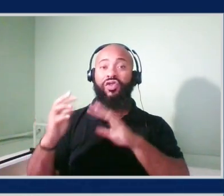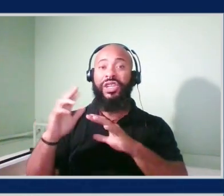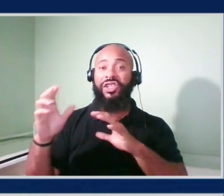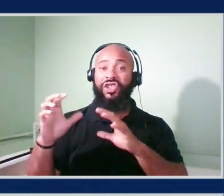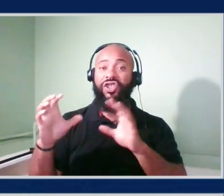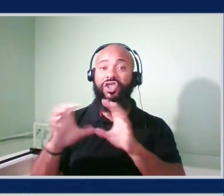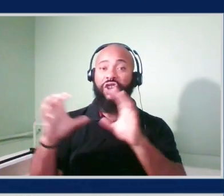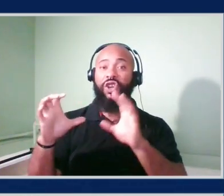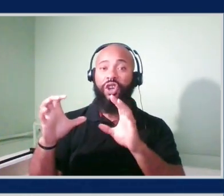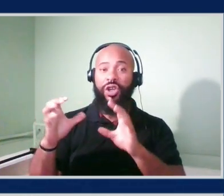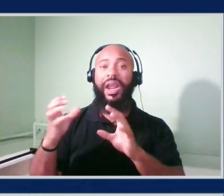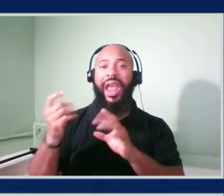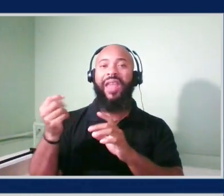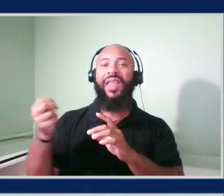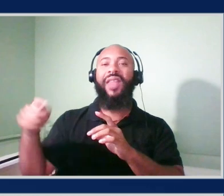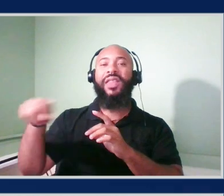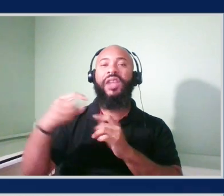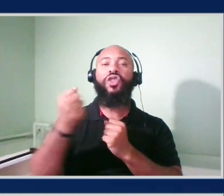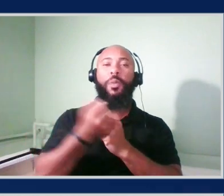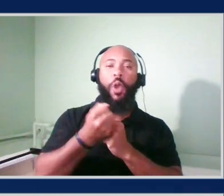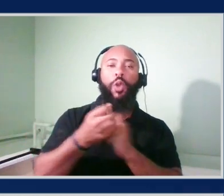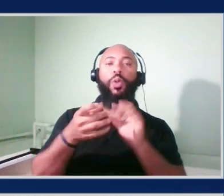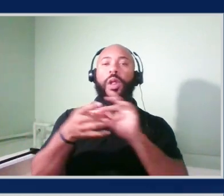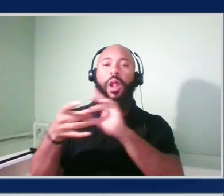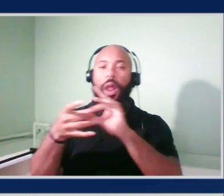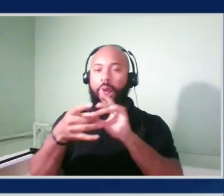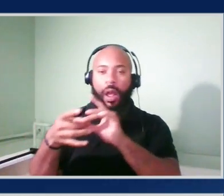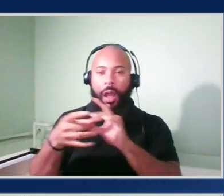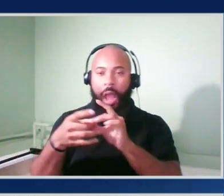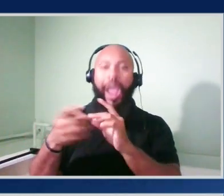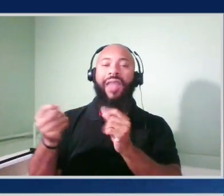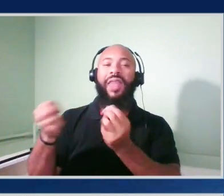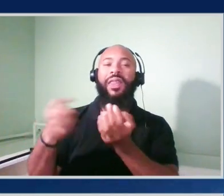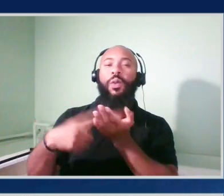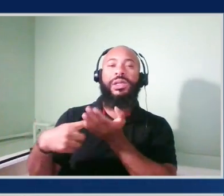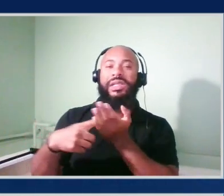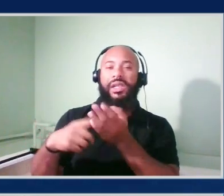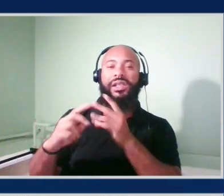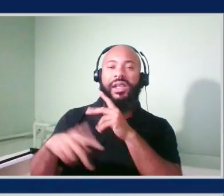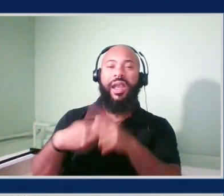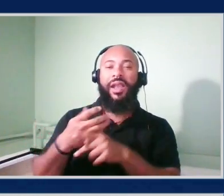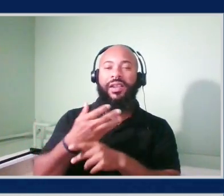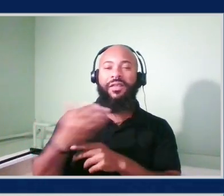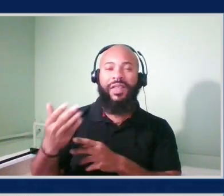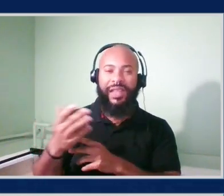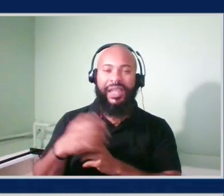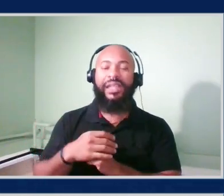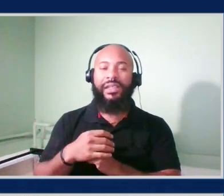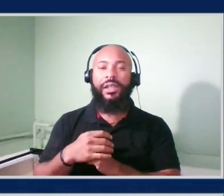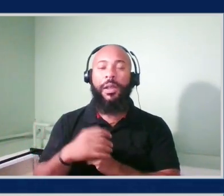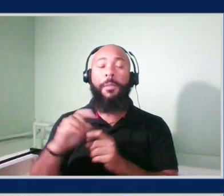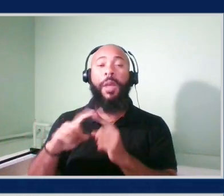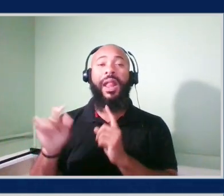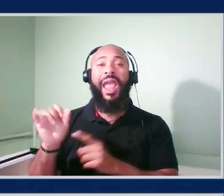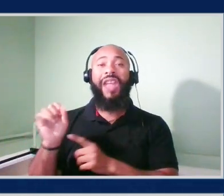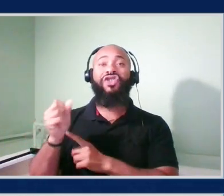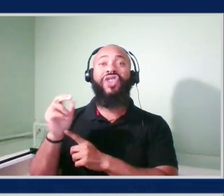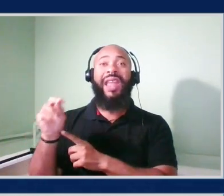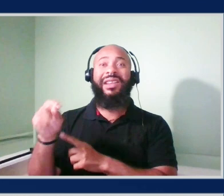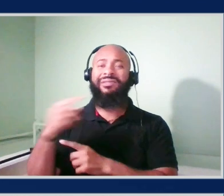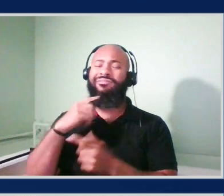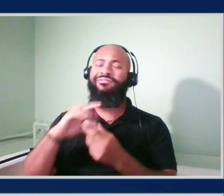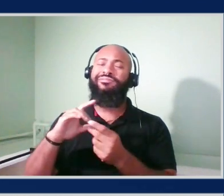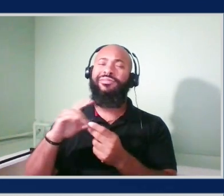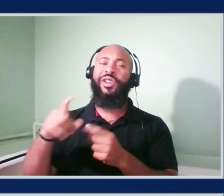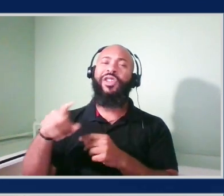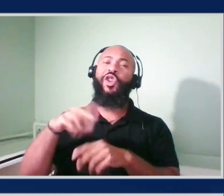will talk with CERT and will help support and talk about those kinds of things. But like Shannon said, the normal for everyone's environment is different. So Guard